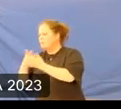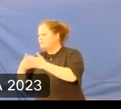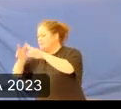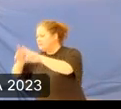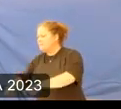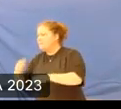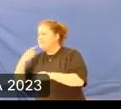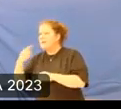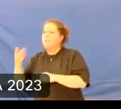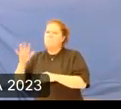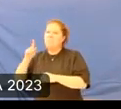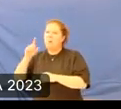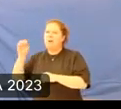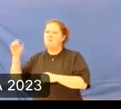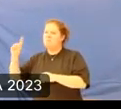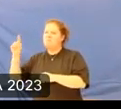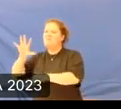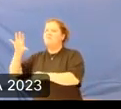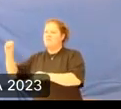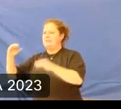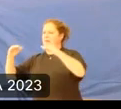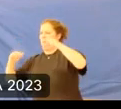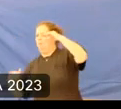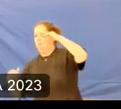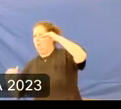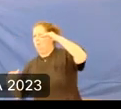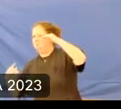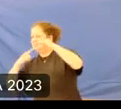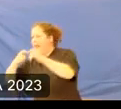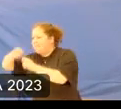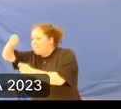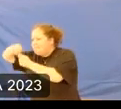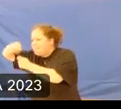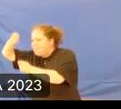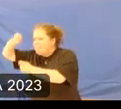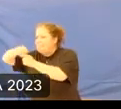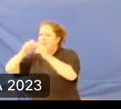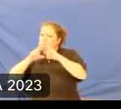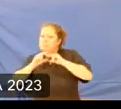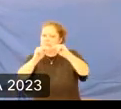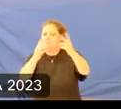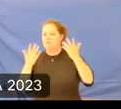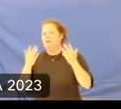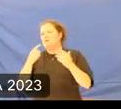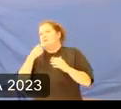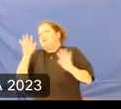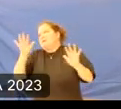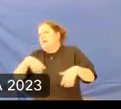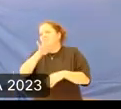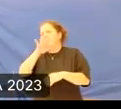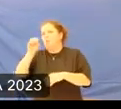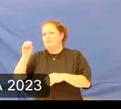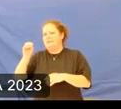of that as the general tendency for speech production. So there's let's just take it's about 40 bits per